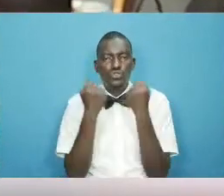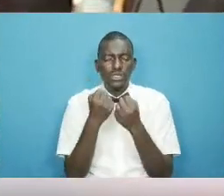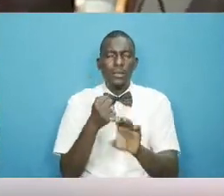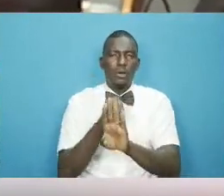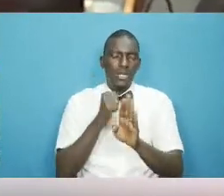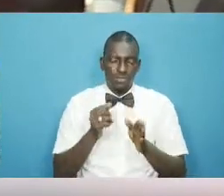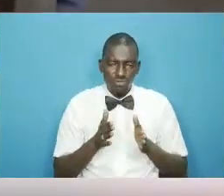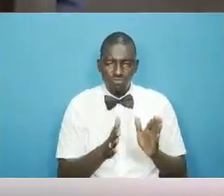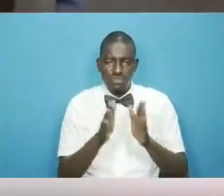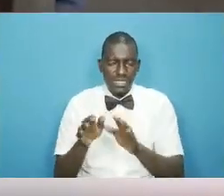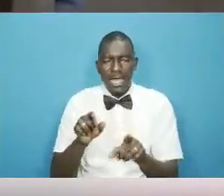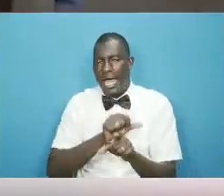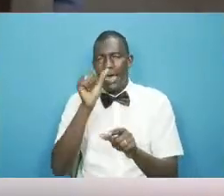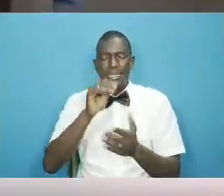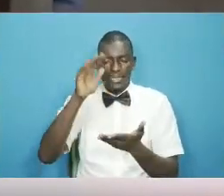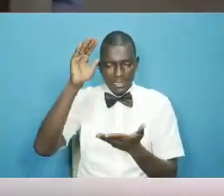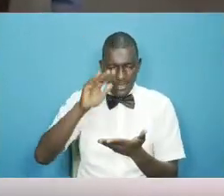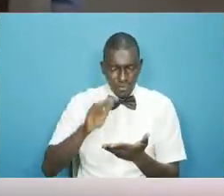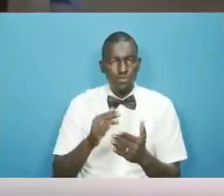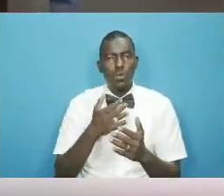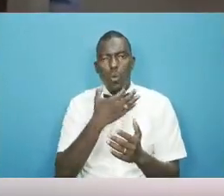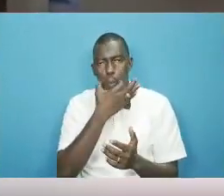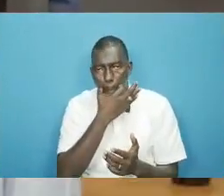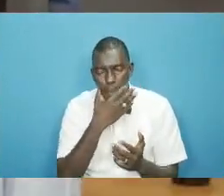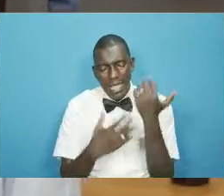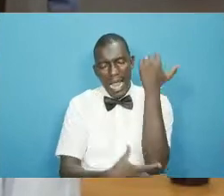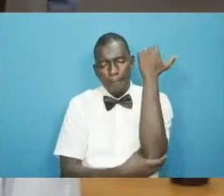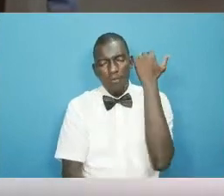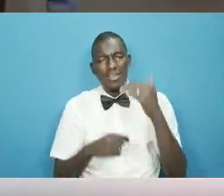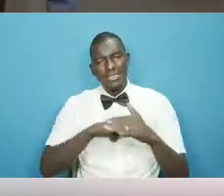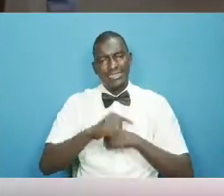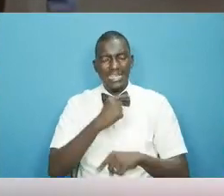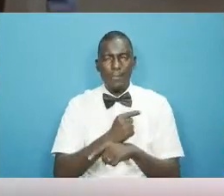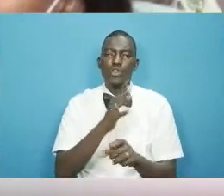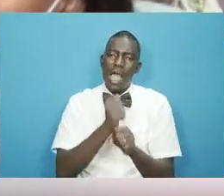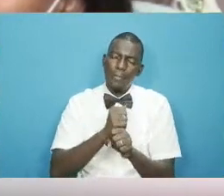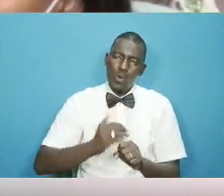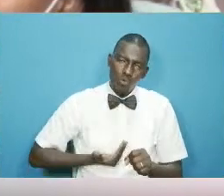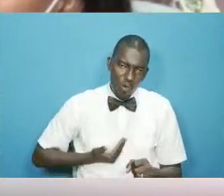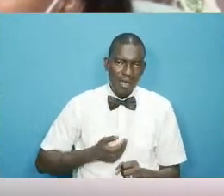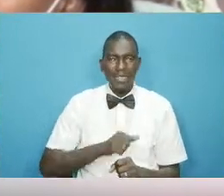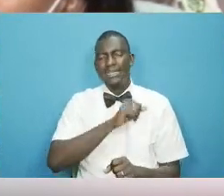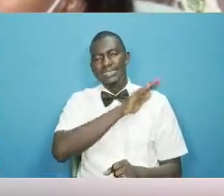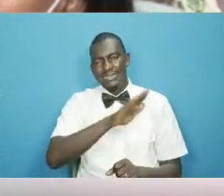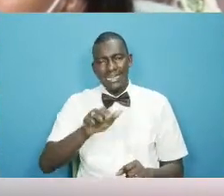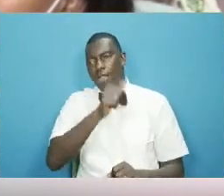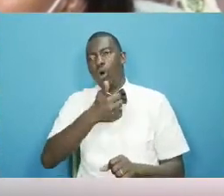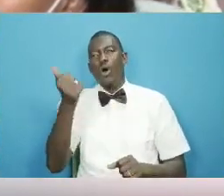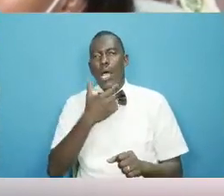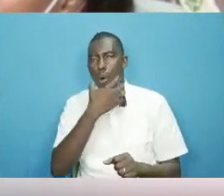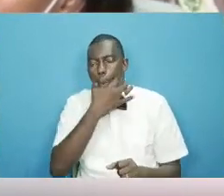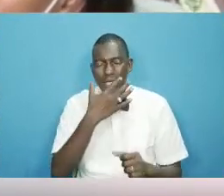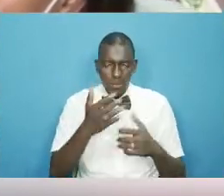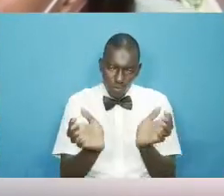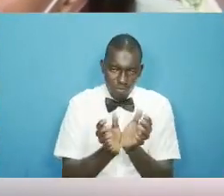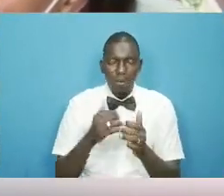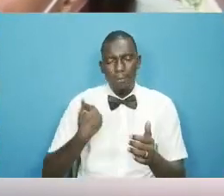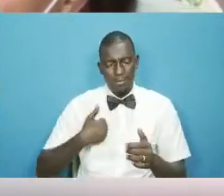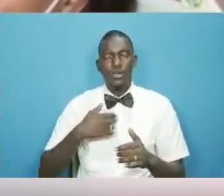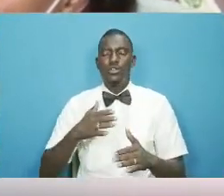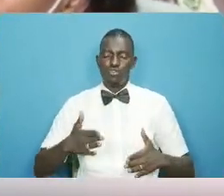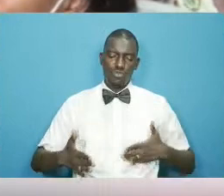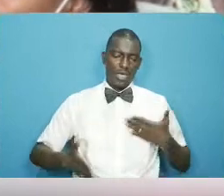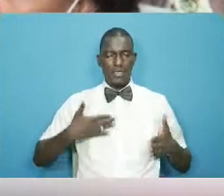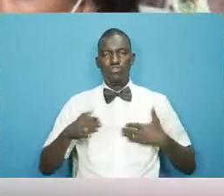system and reduce vulnerability and poverty in the country to enable women, children and other vulnerable families and groups to enjoy